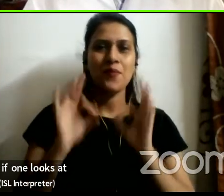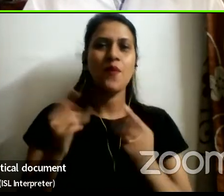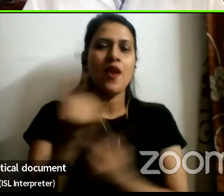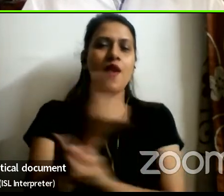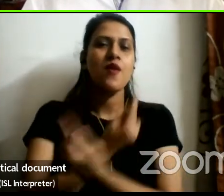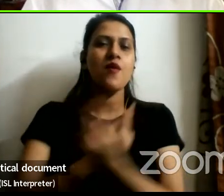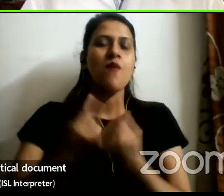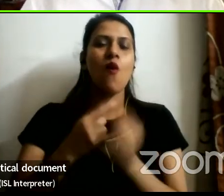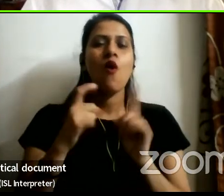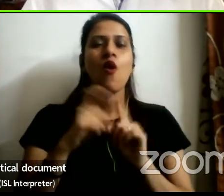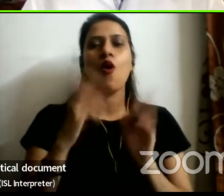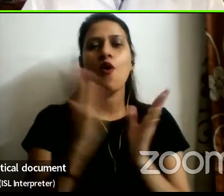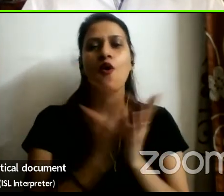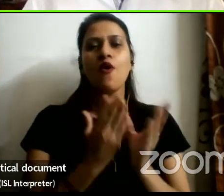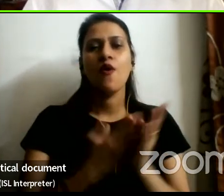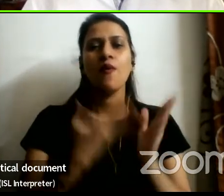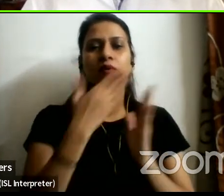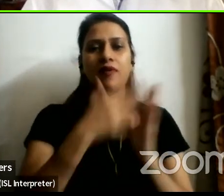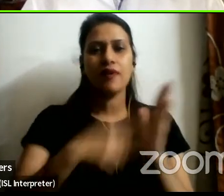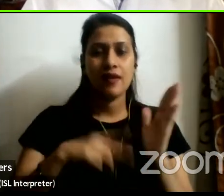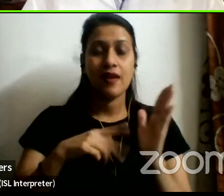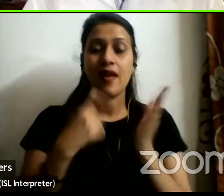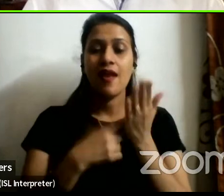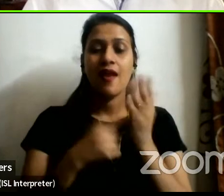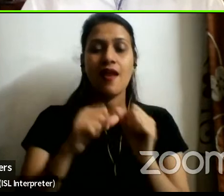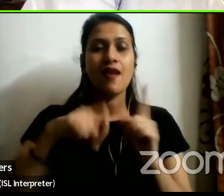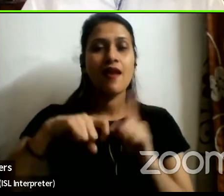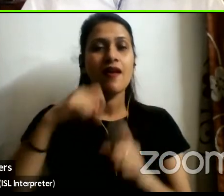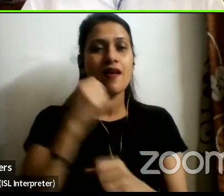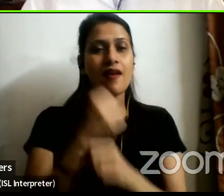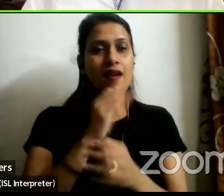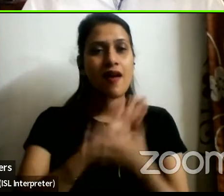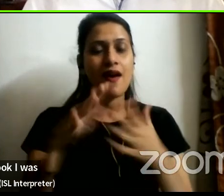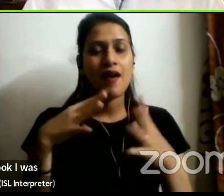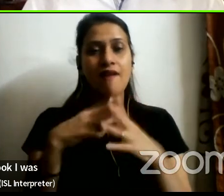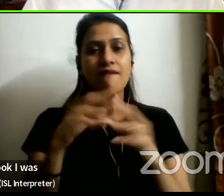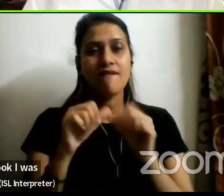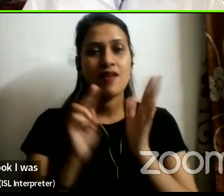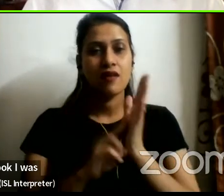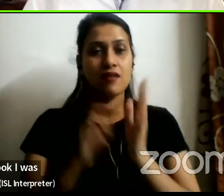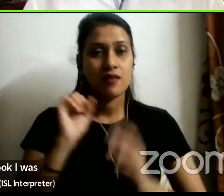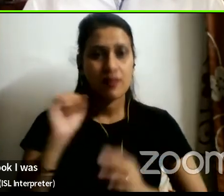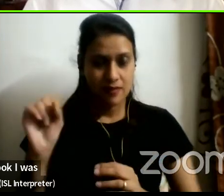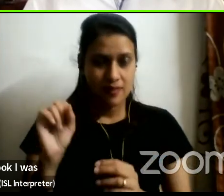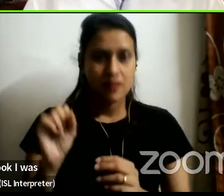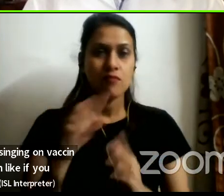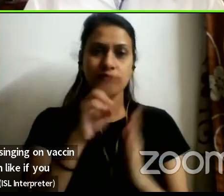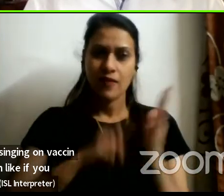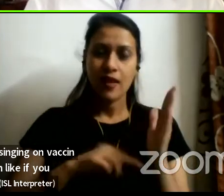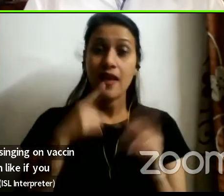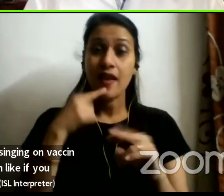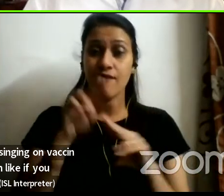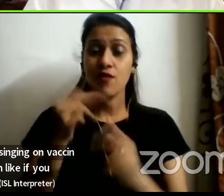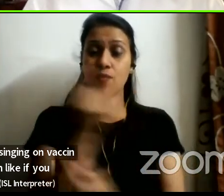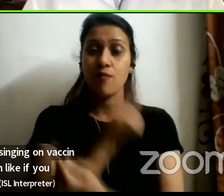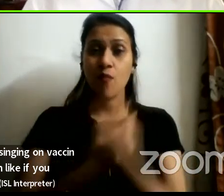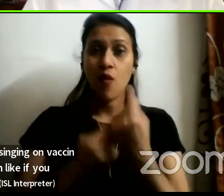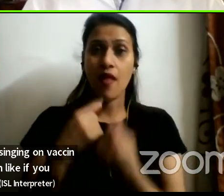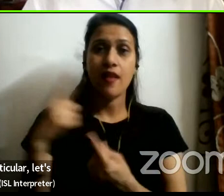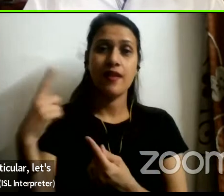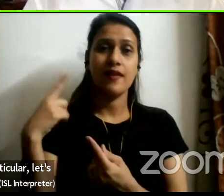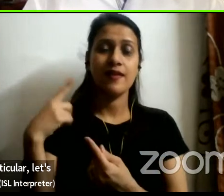read Amber's book, I was thinking about Raghavan committee because it does seem like if your political leadership is on a particular, let's